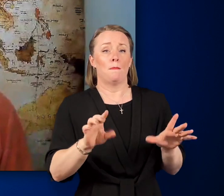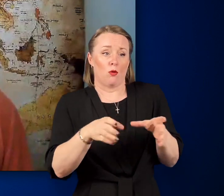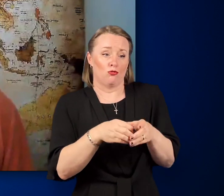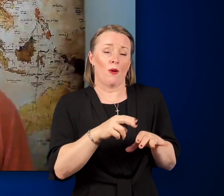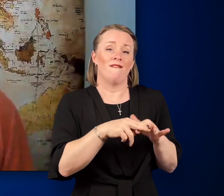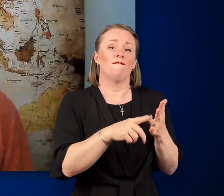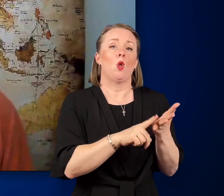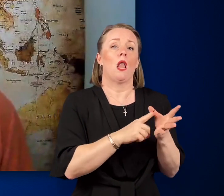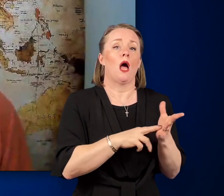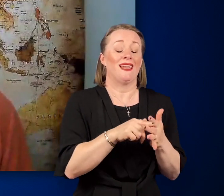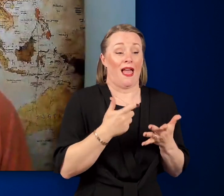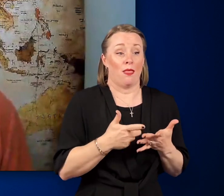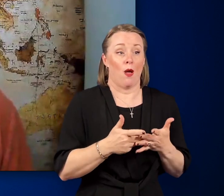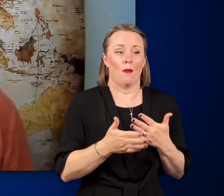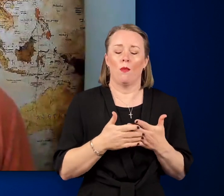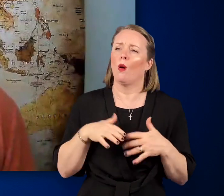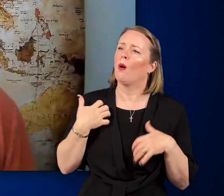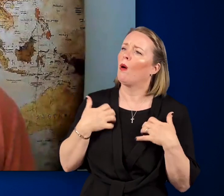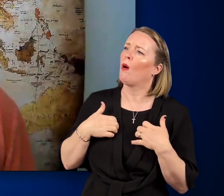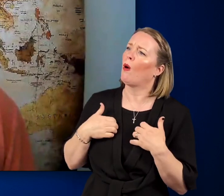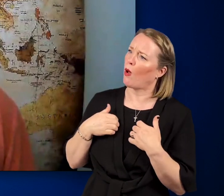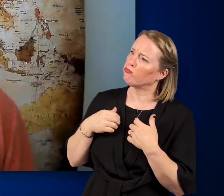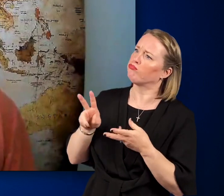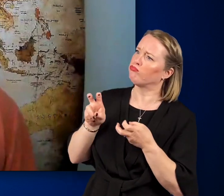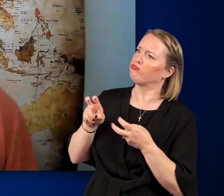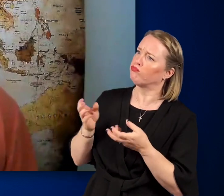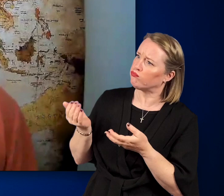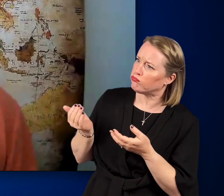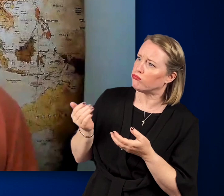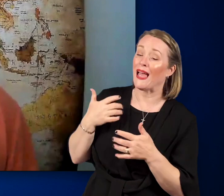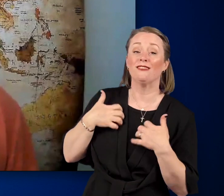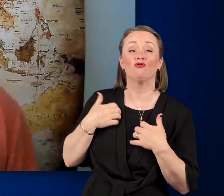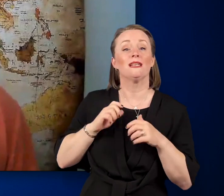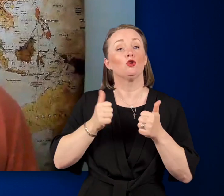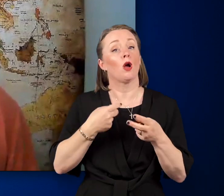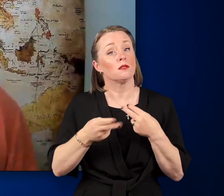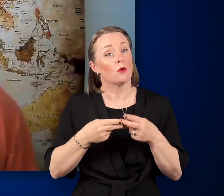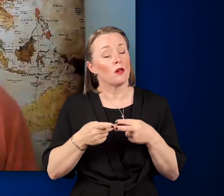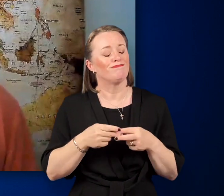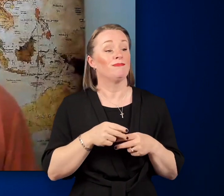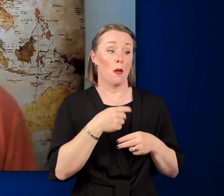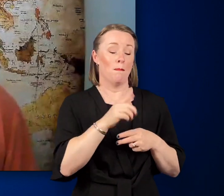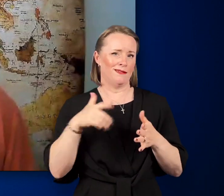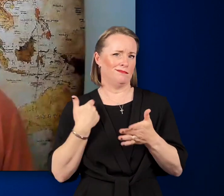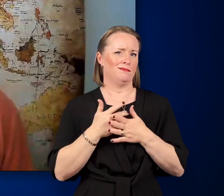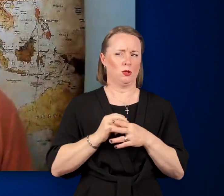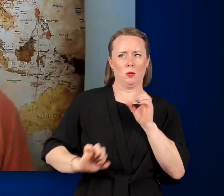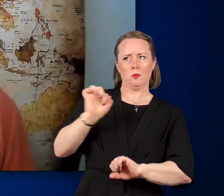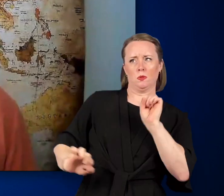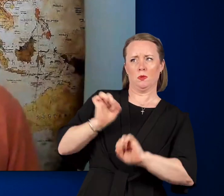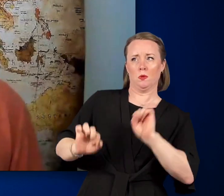very hardened against the gospel. But I think they're incredibly tired now with the violence that they're seeing in an